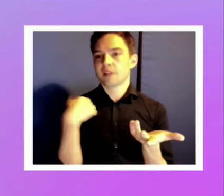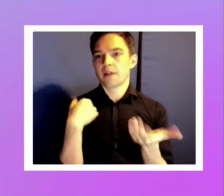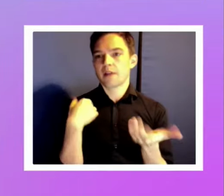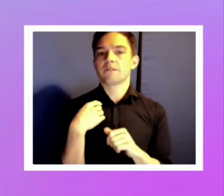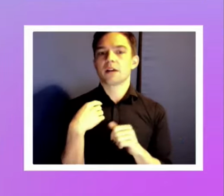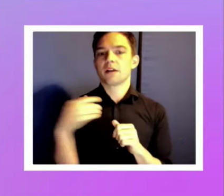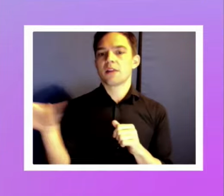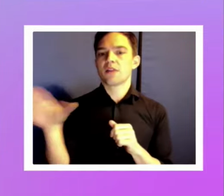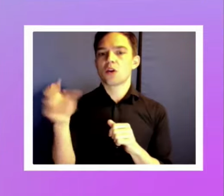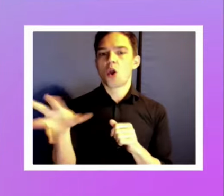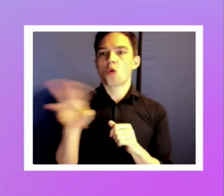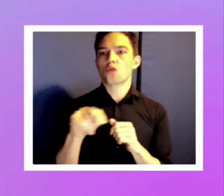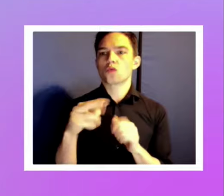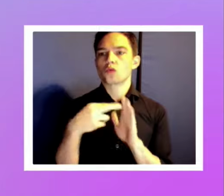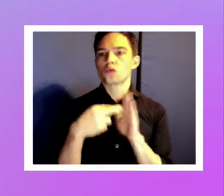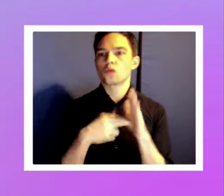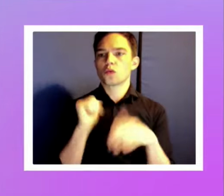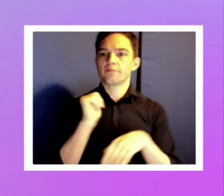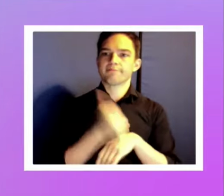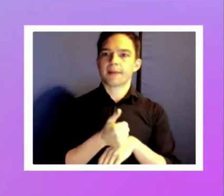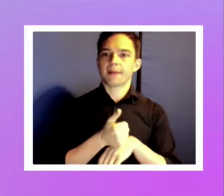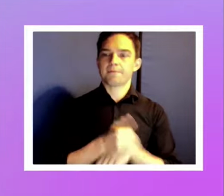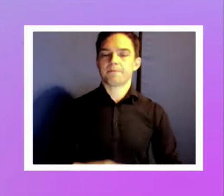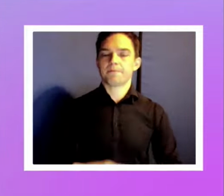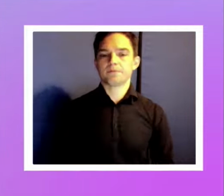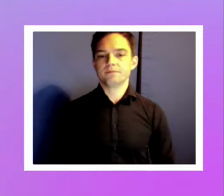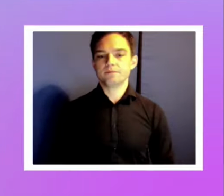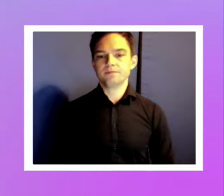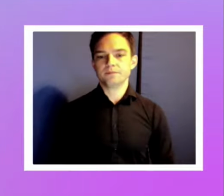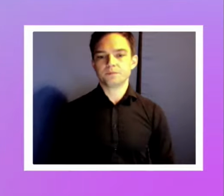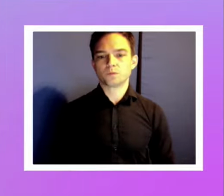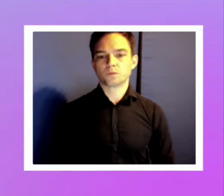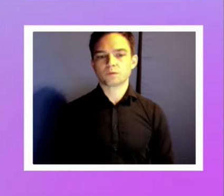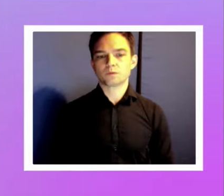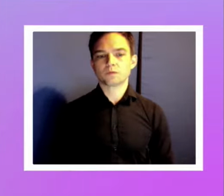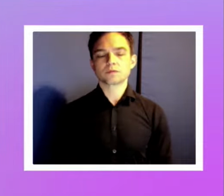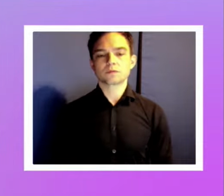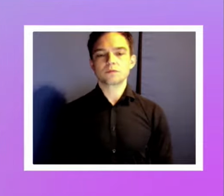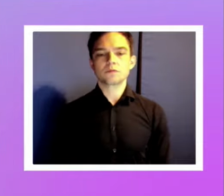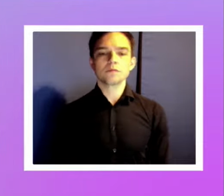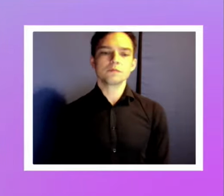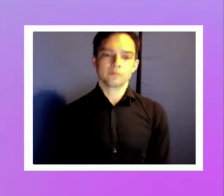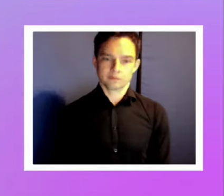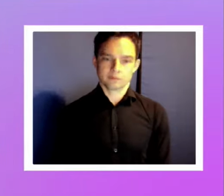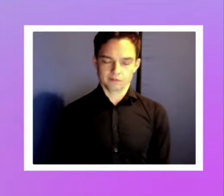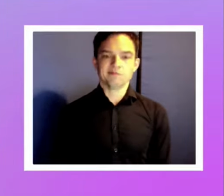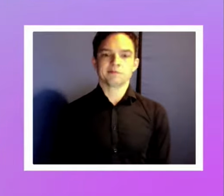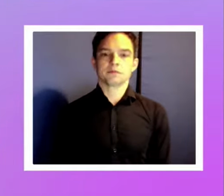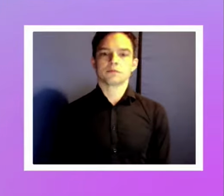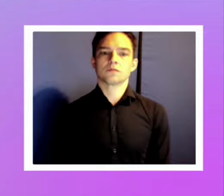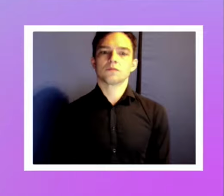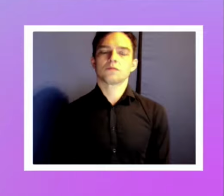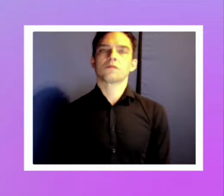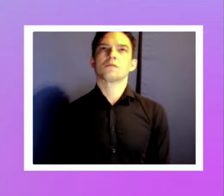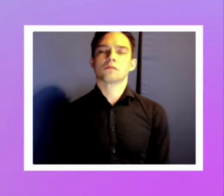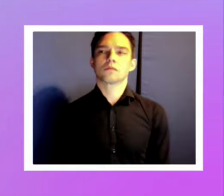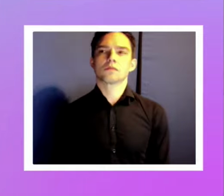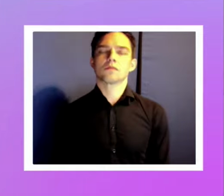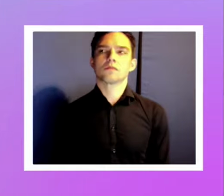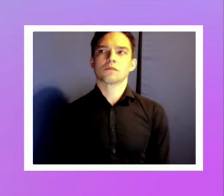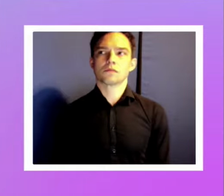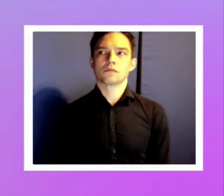their own rule sets, and these rule sets are then written up in a way